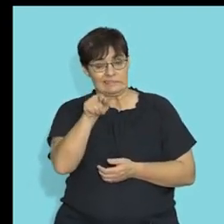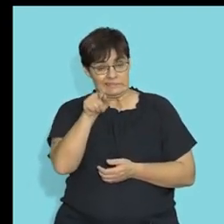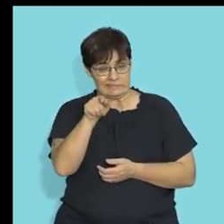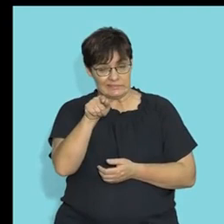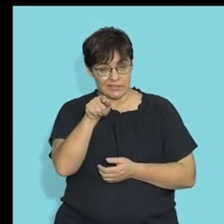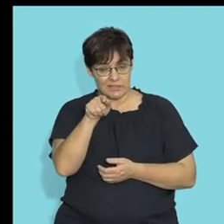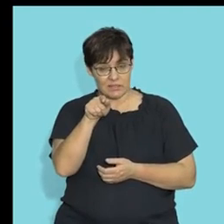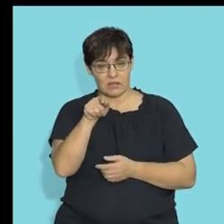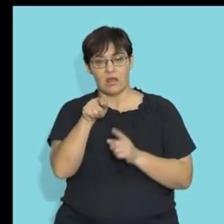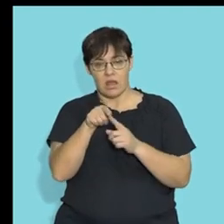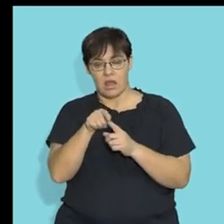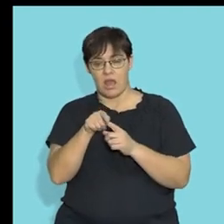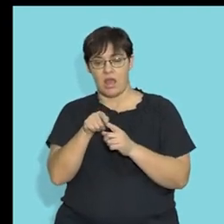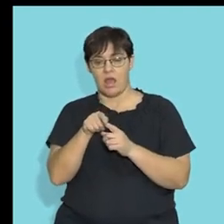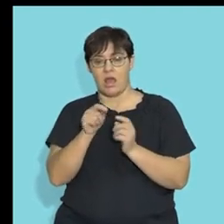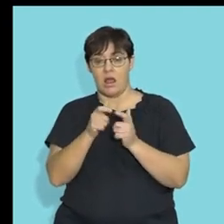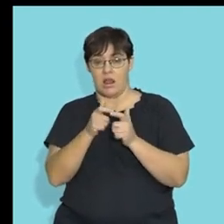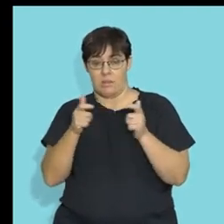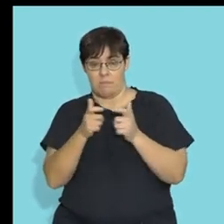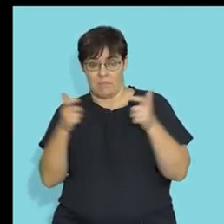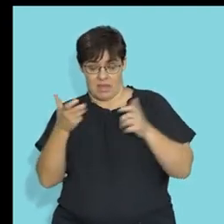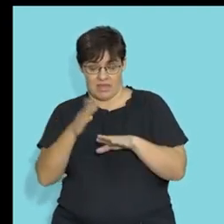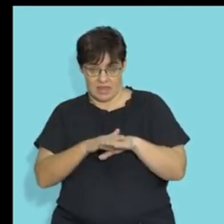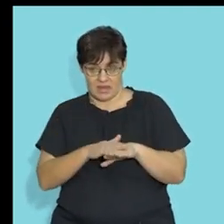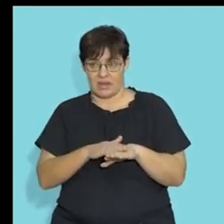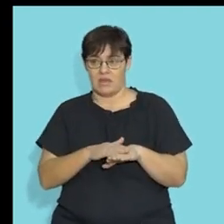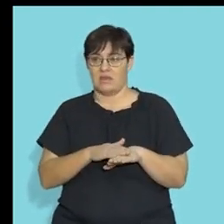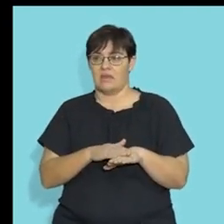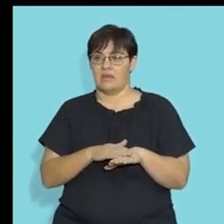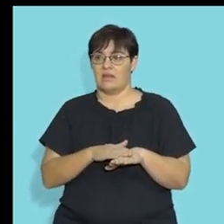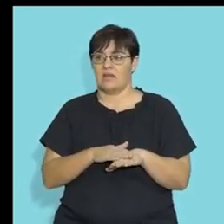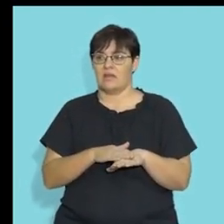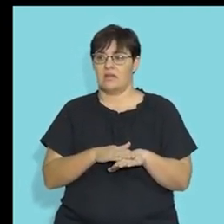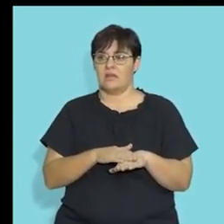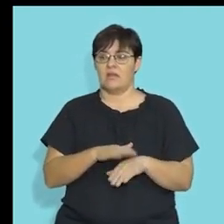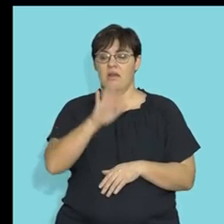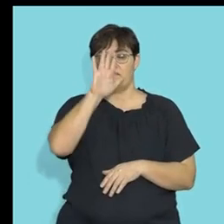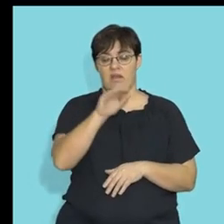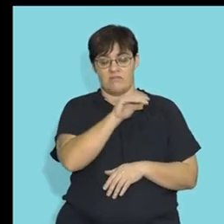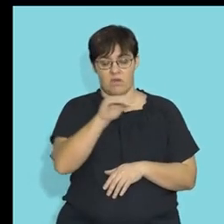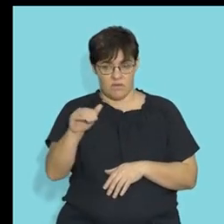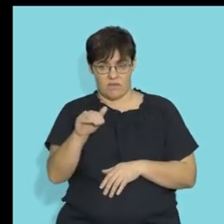where it's going to be larger than 5